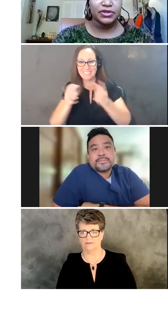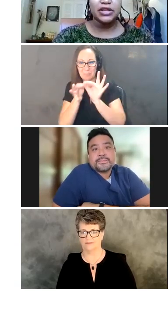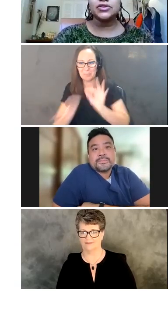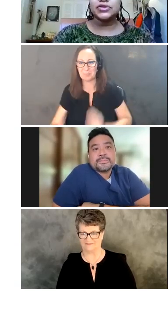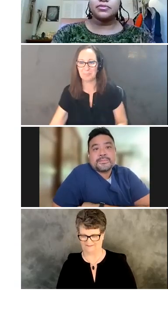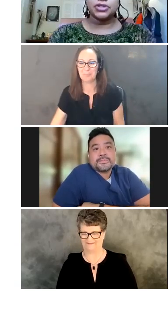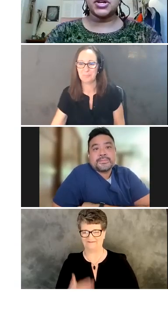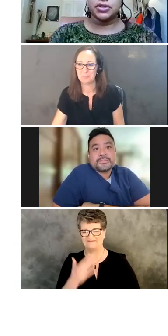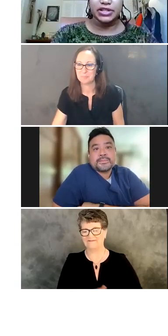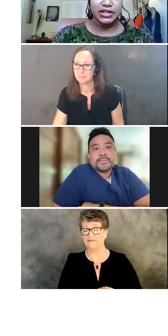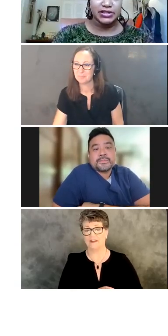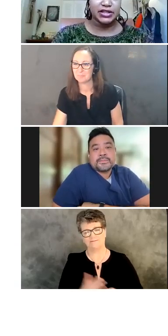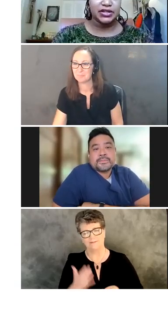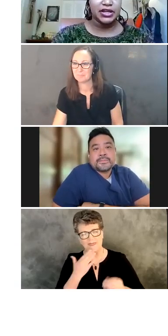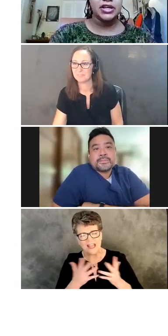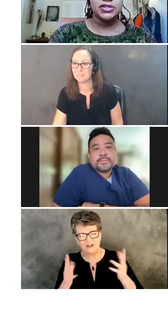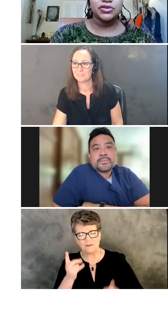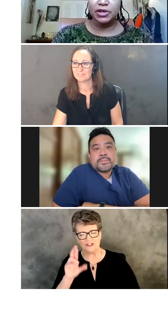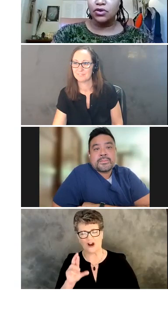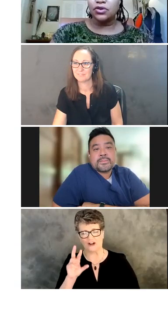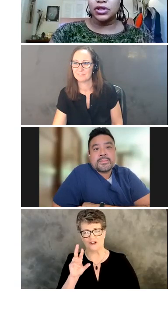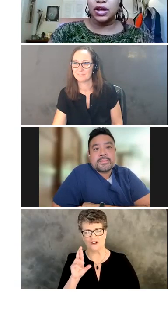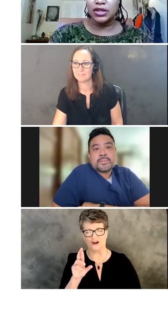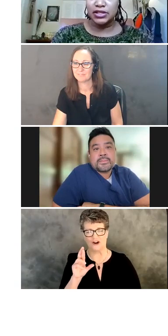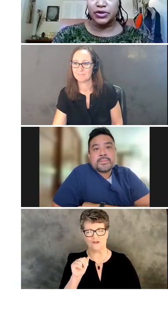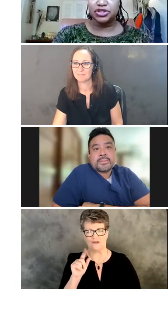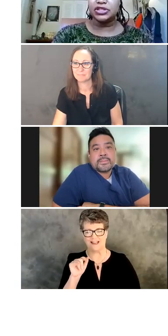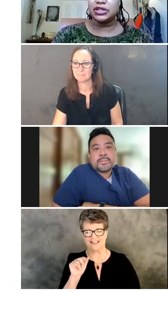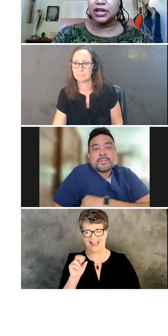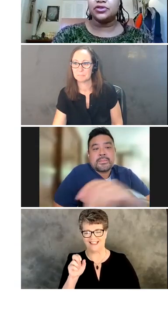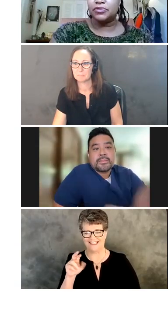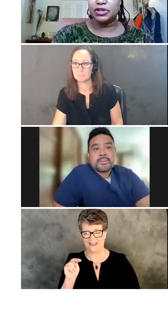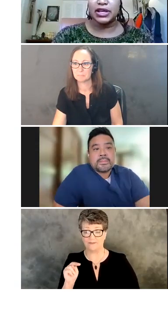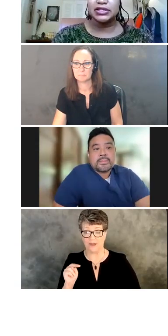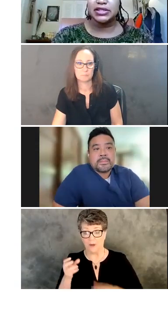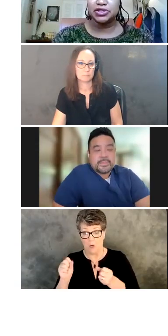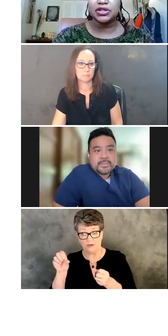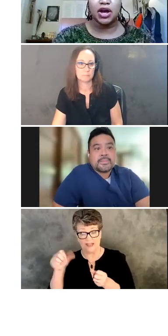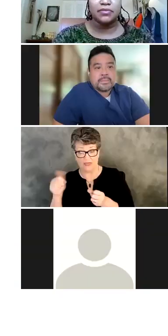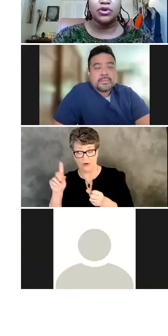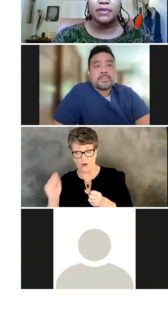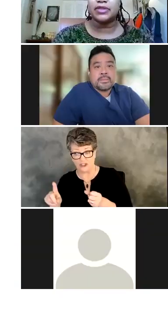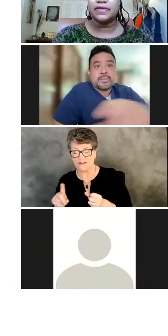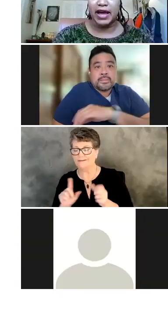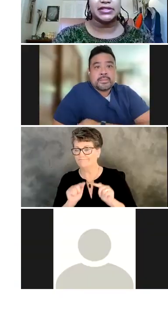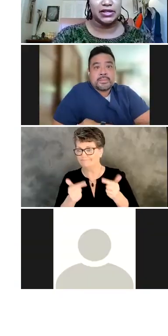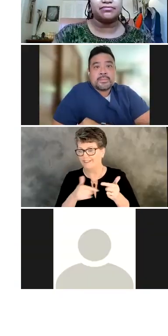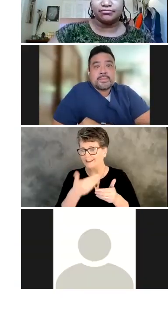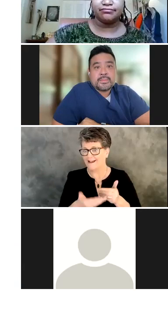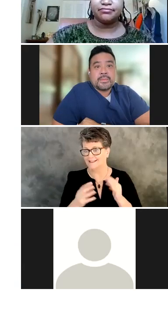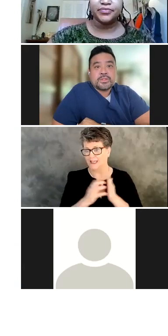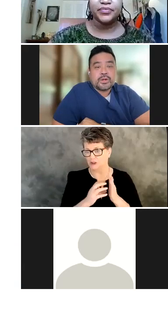Wonderful. Thank you so much, Dr. Rattanasan. So I'm going to hold on these questions and let you jump into the next session to talk more about the